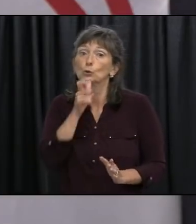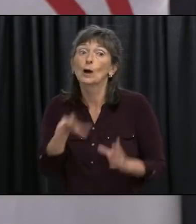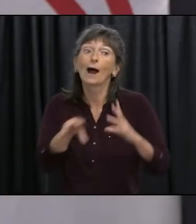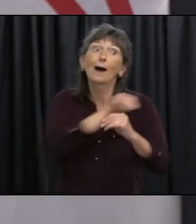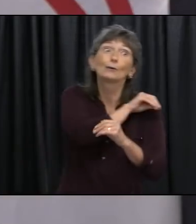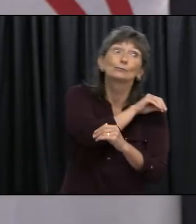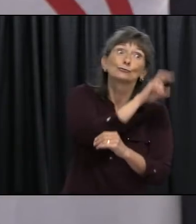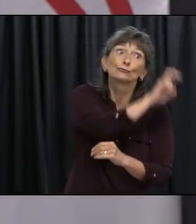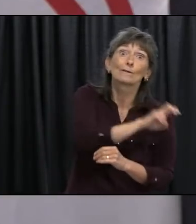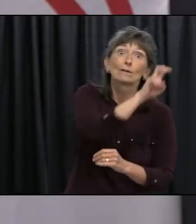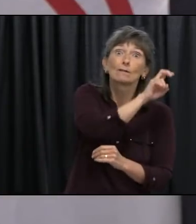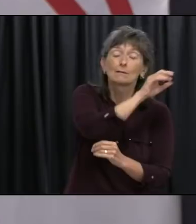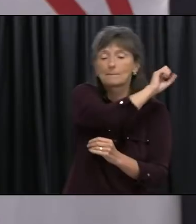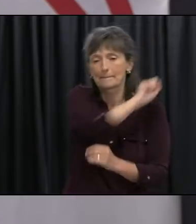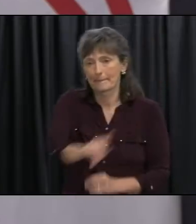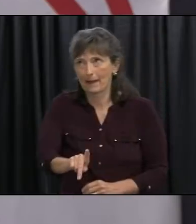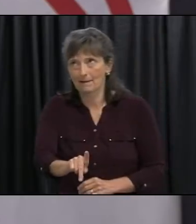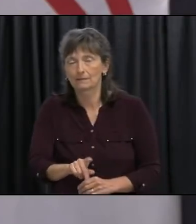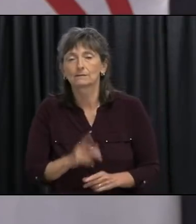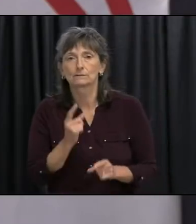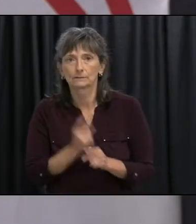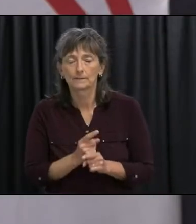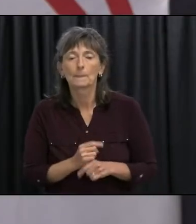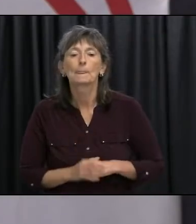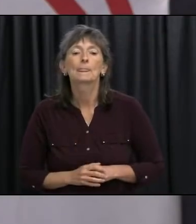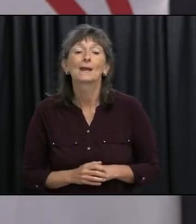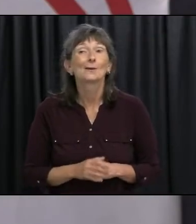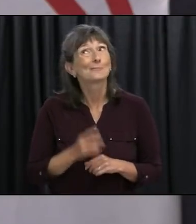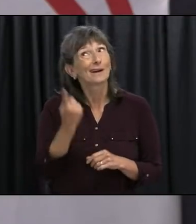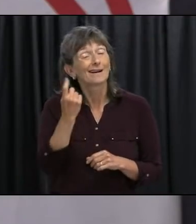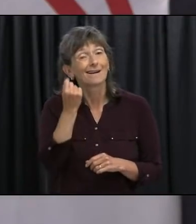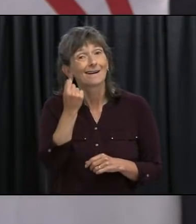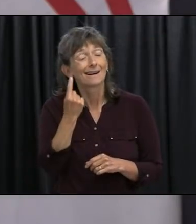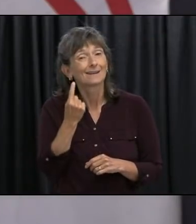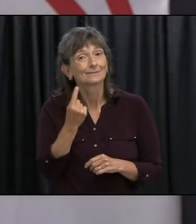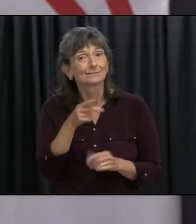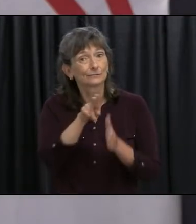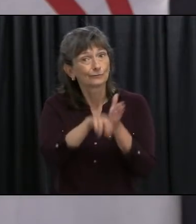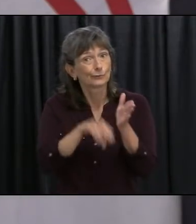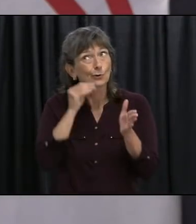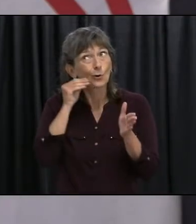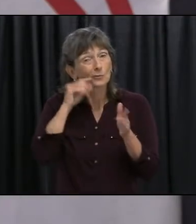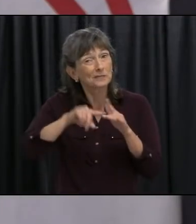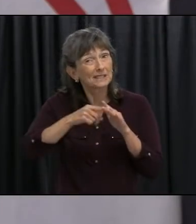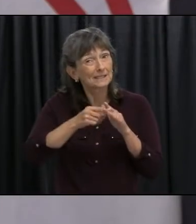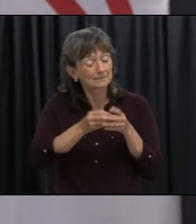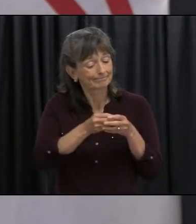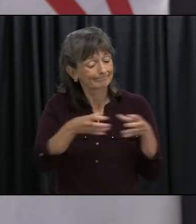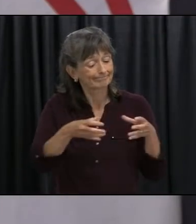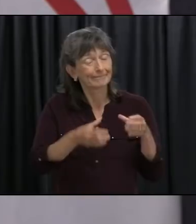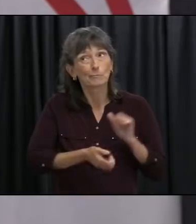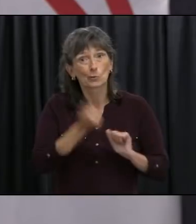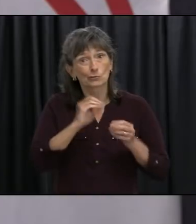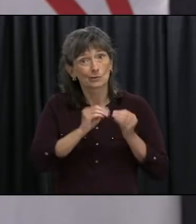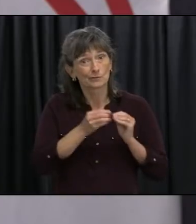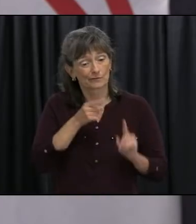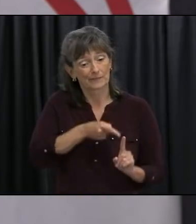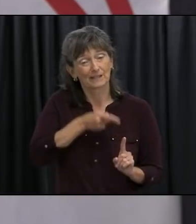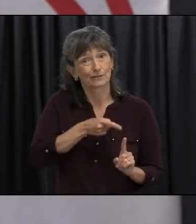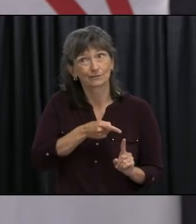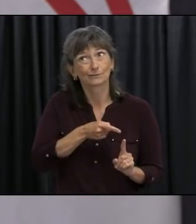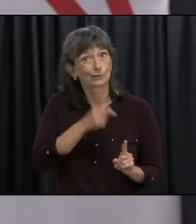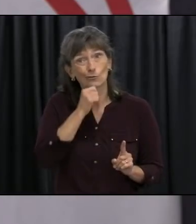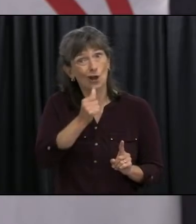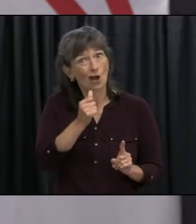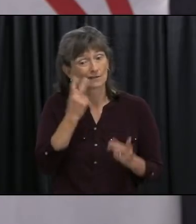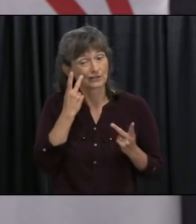Labradorians that would have traveled back. Well, if you look at Carl's cluster, that is probably not the case, and that was, of course, the majority of cases that we would